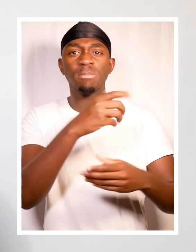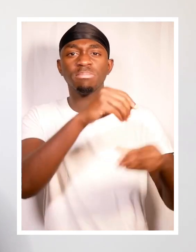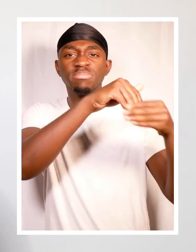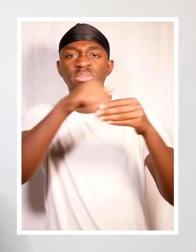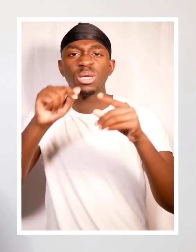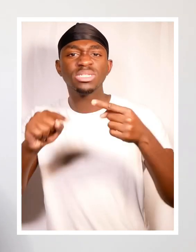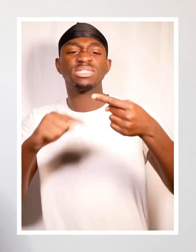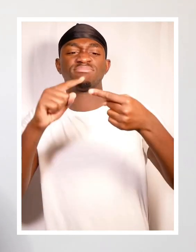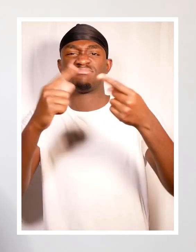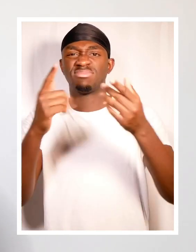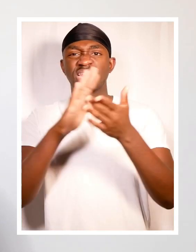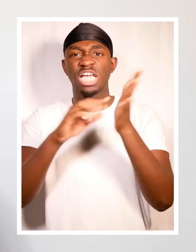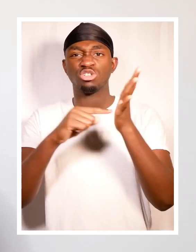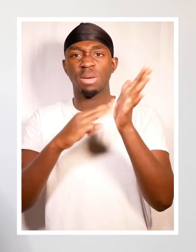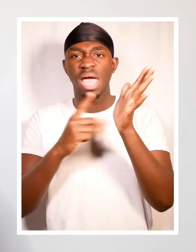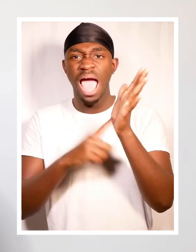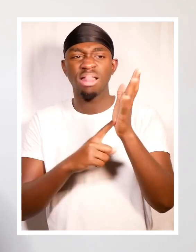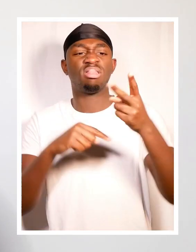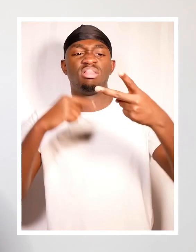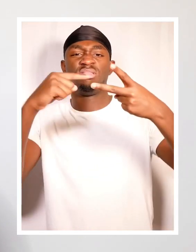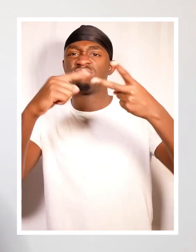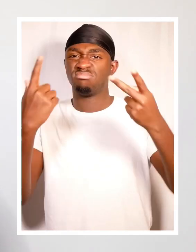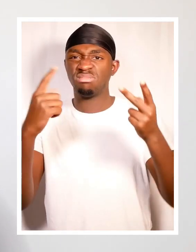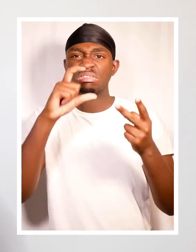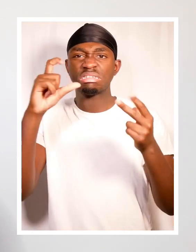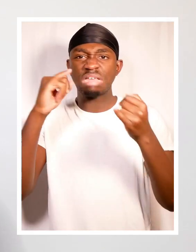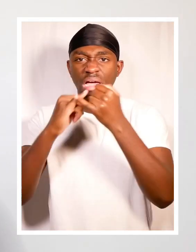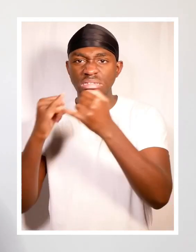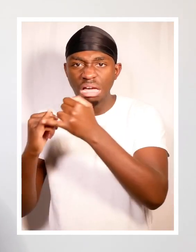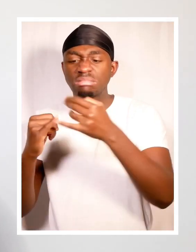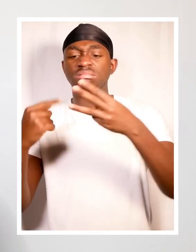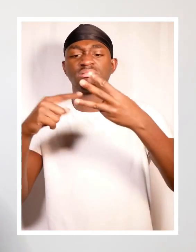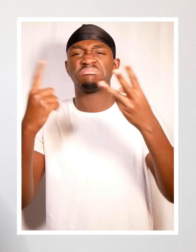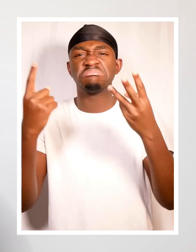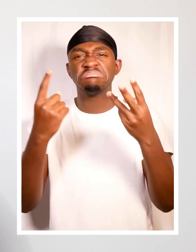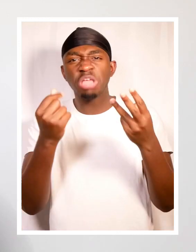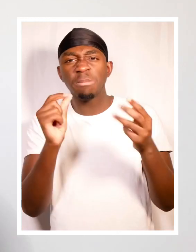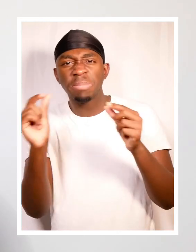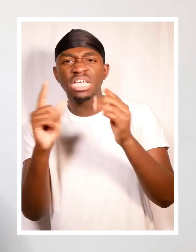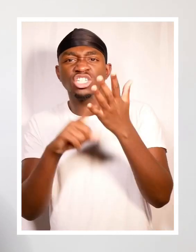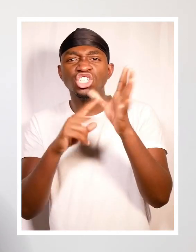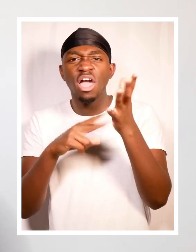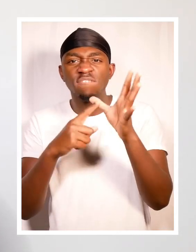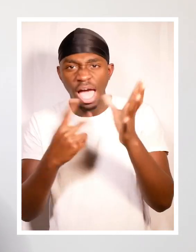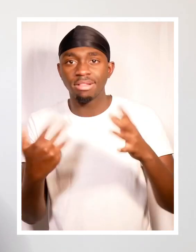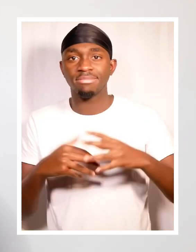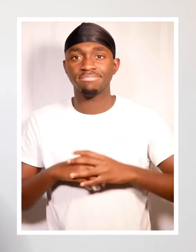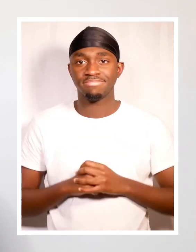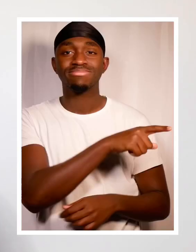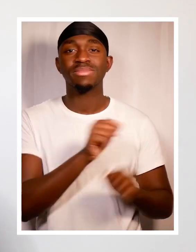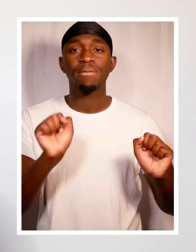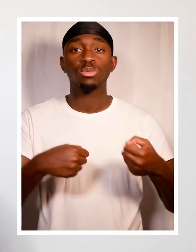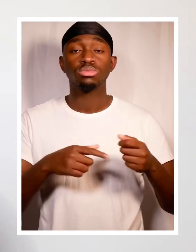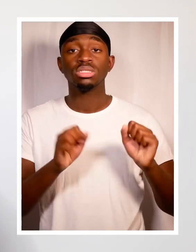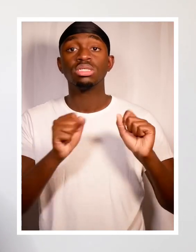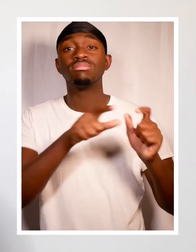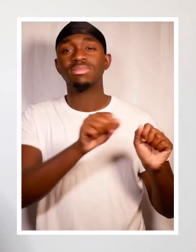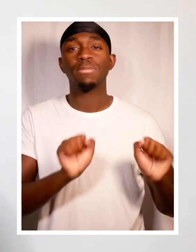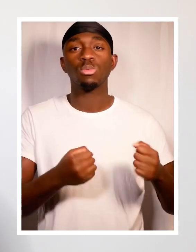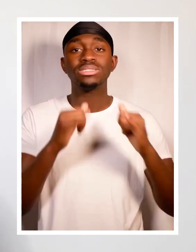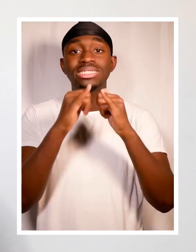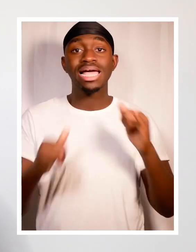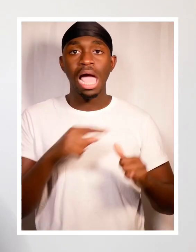need to practically apply it it's not just something you just learn and go away it's something that is trying to be implemented in a lot of